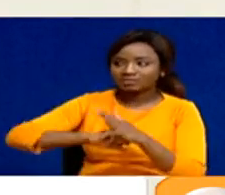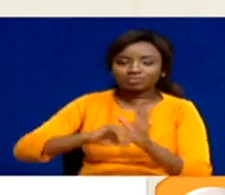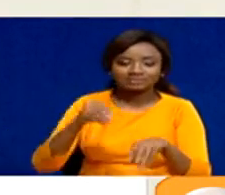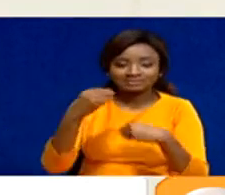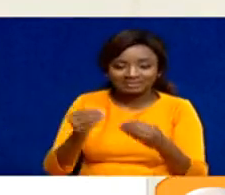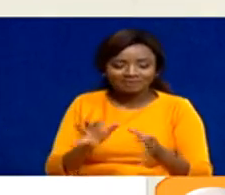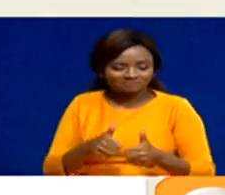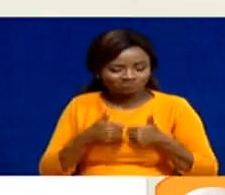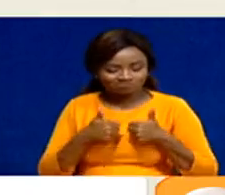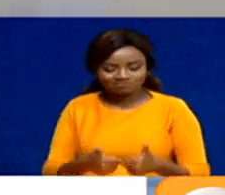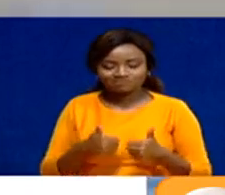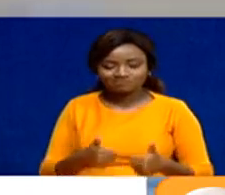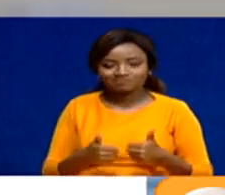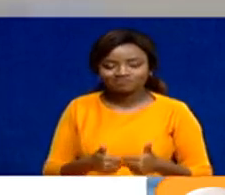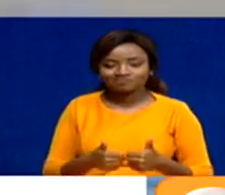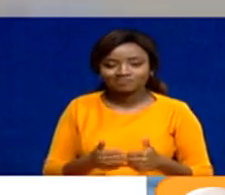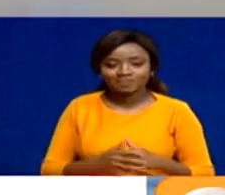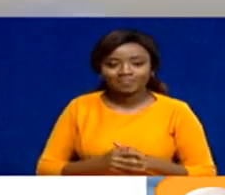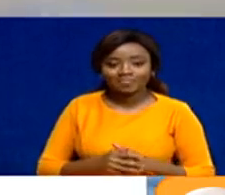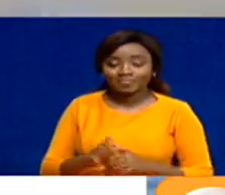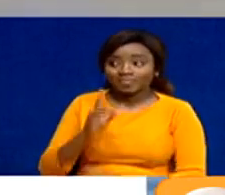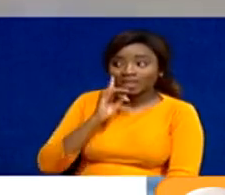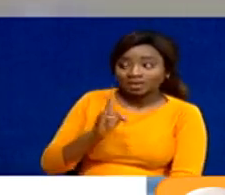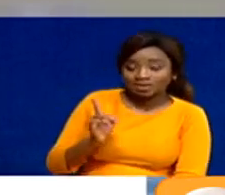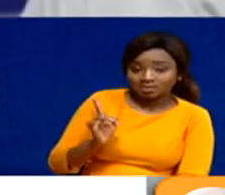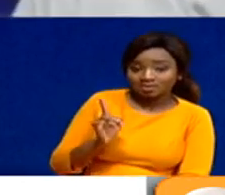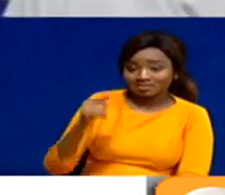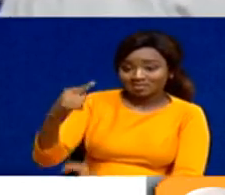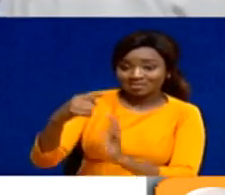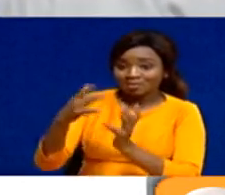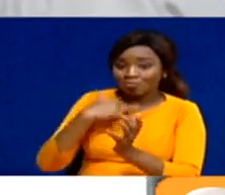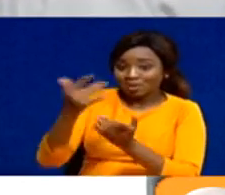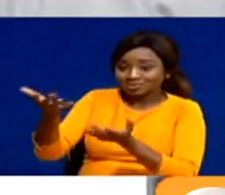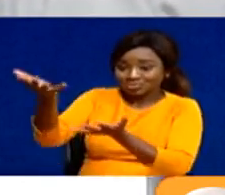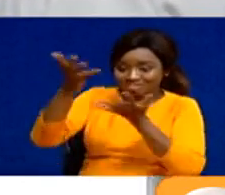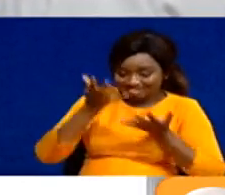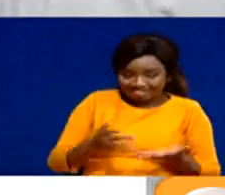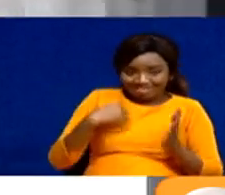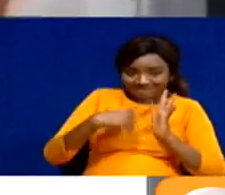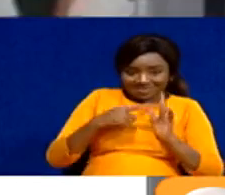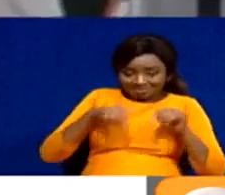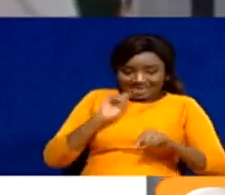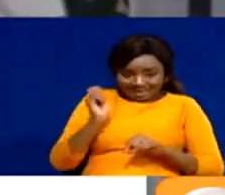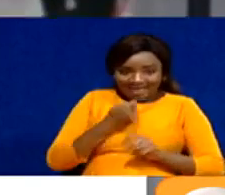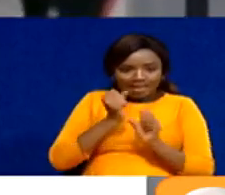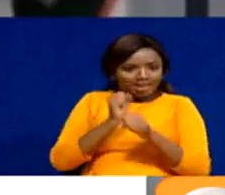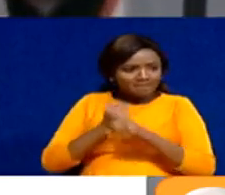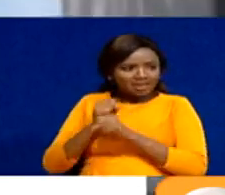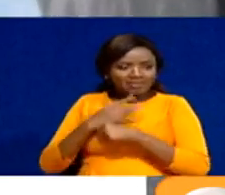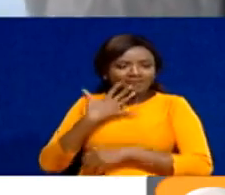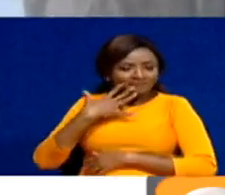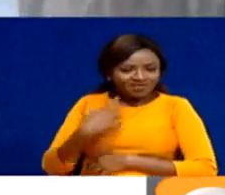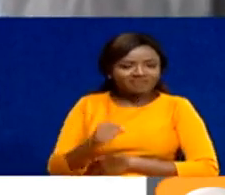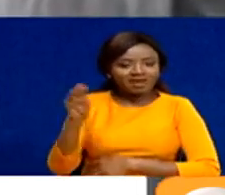day a reality. Moderna is building this state-of-the-art facility in Kenya with the goal of producing up to